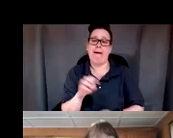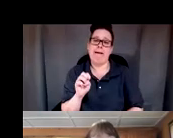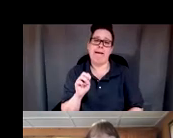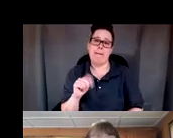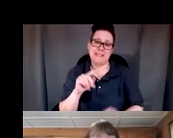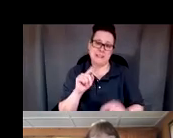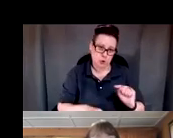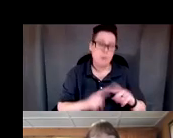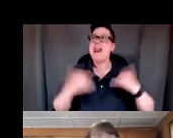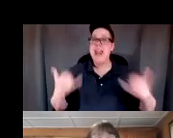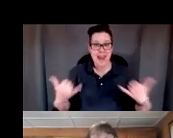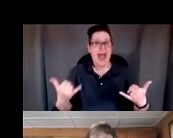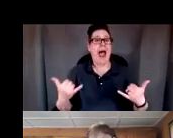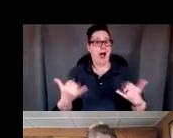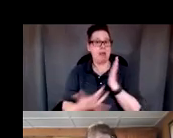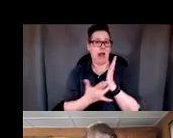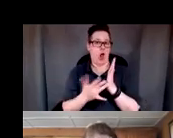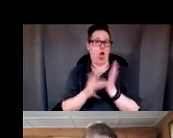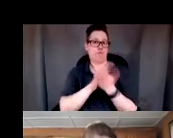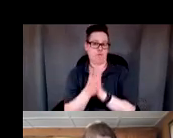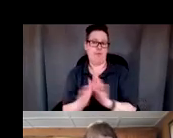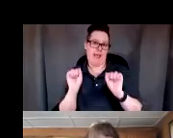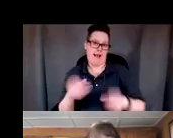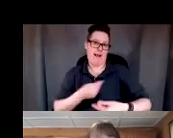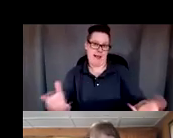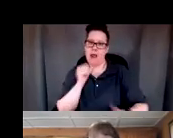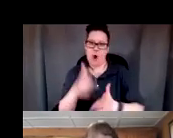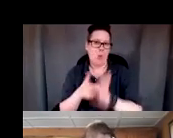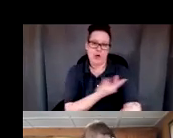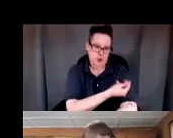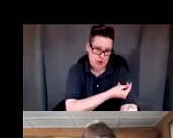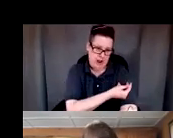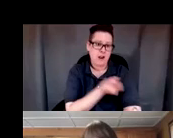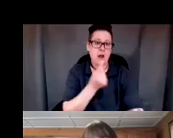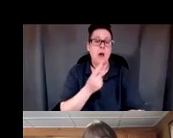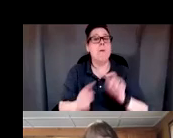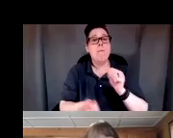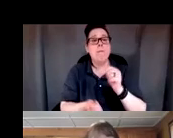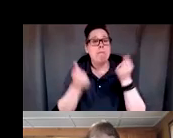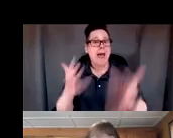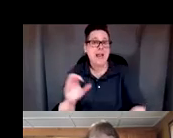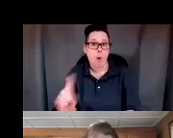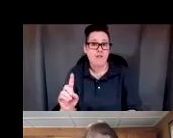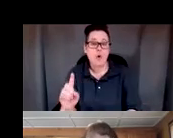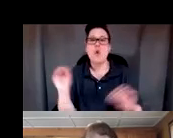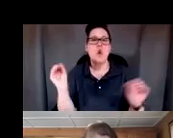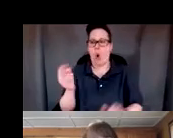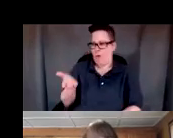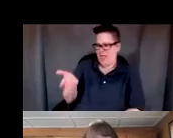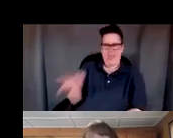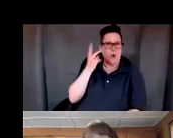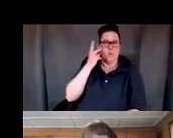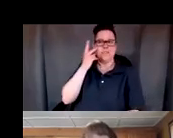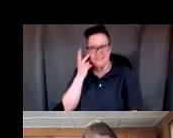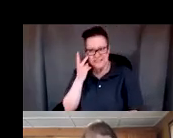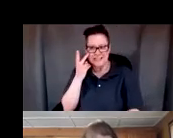that we can. The majority of the overdoses, as it says, are not witnessed, which causes a problem for getting either